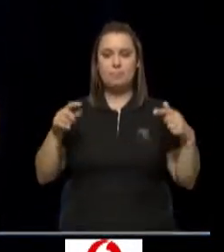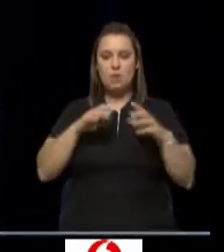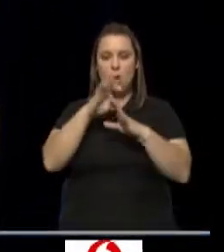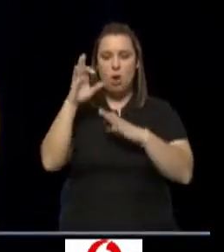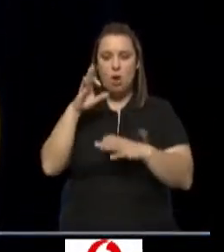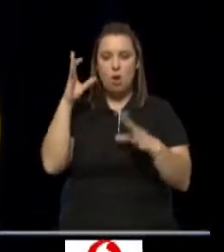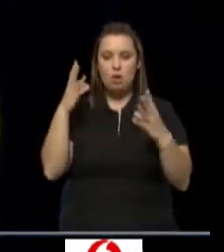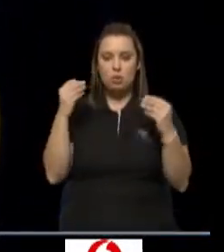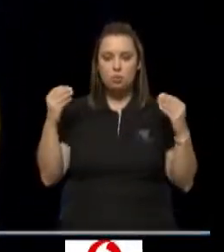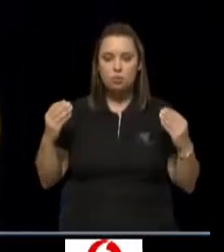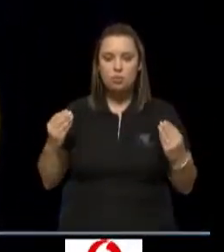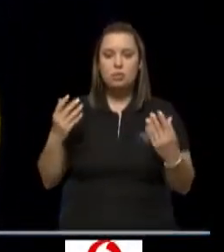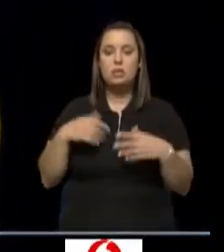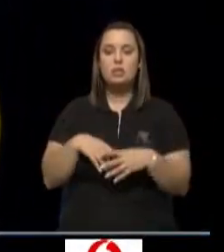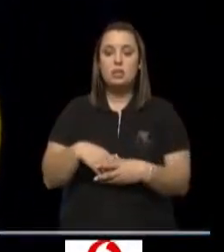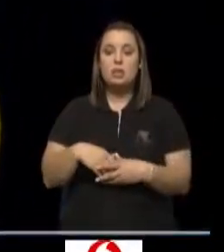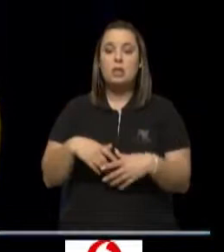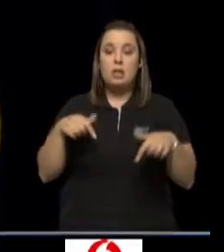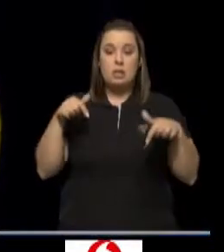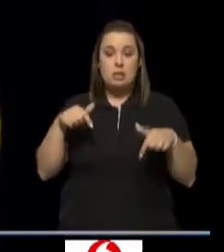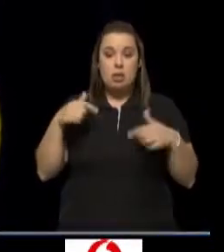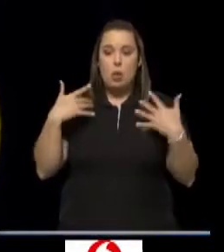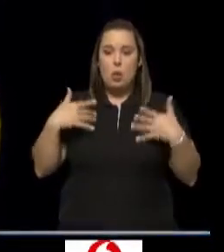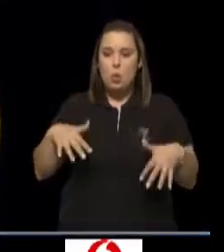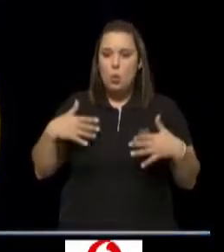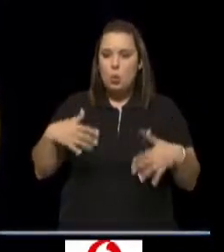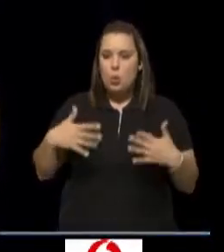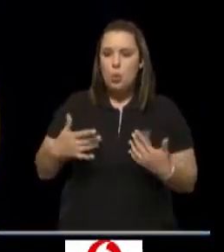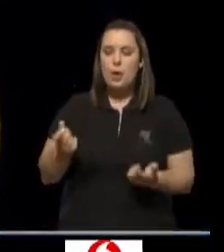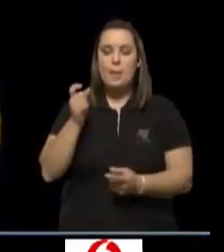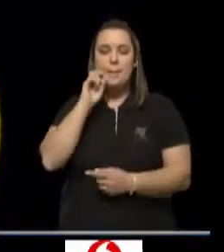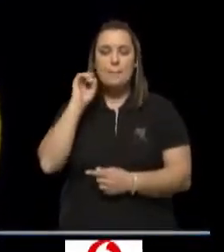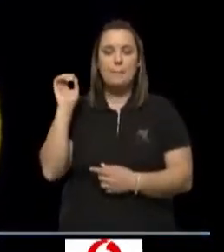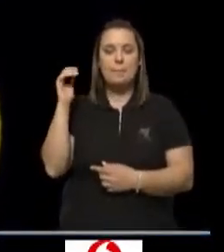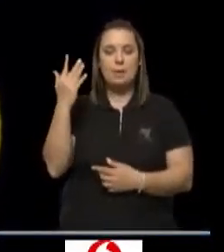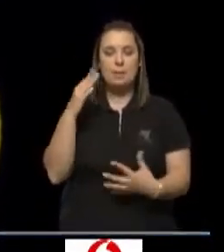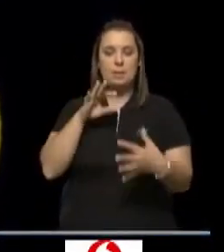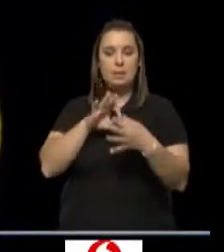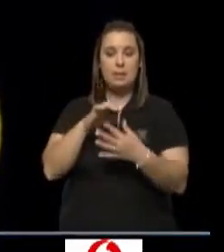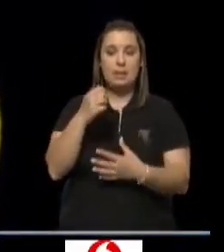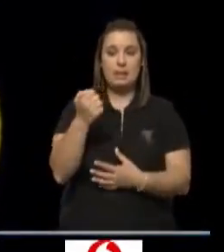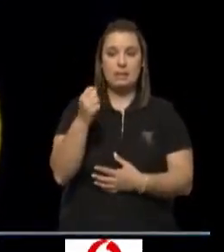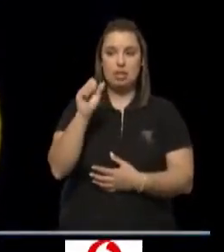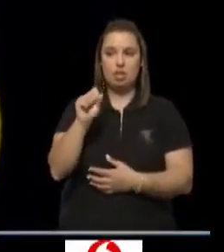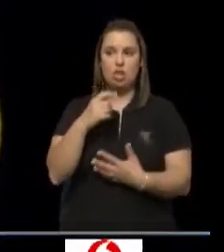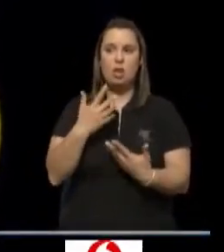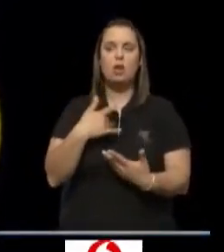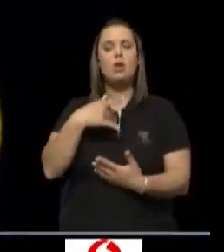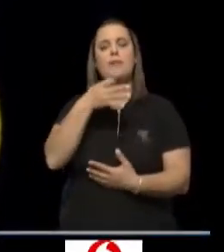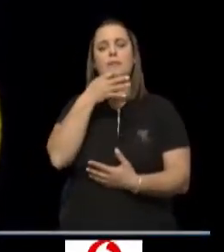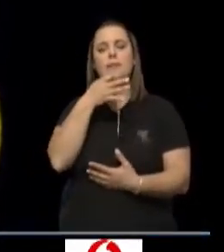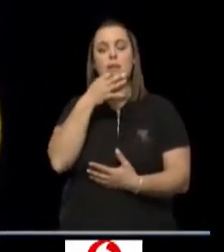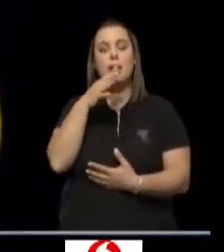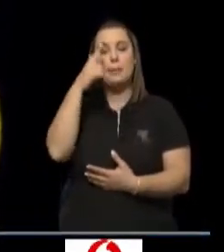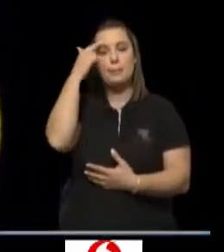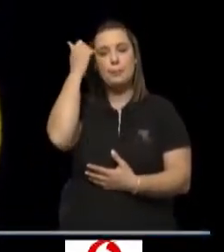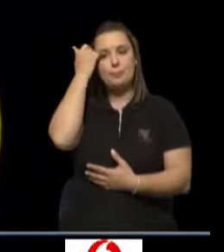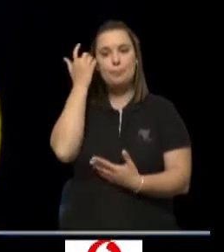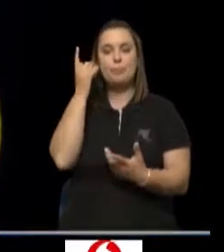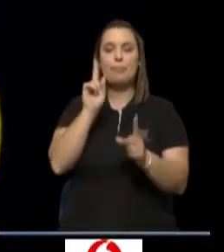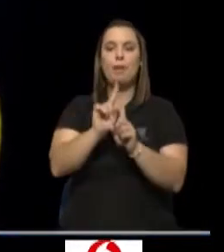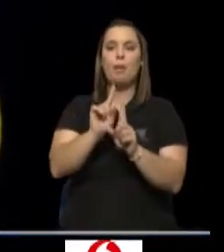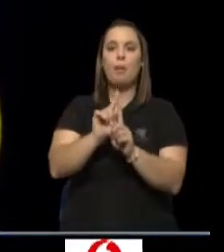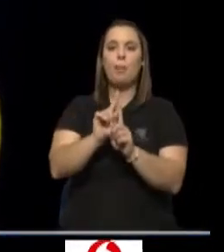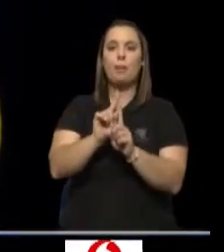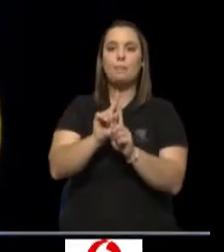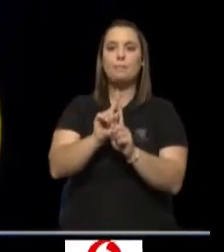today during these hours have addressed 5G, and so